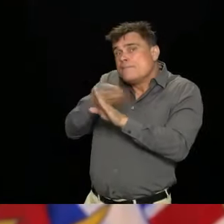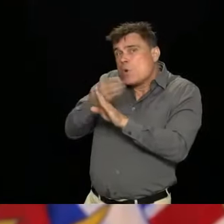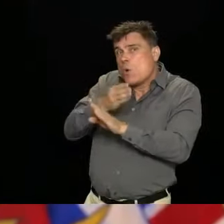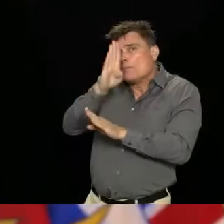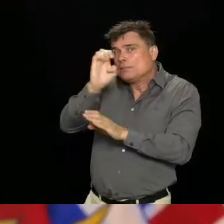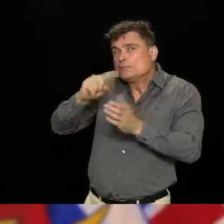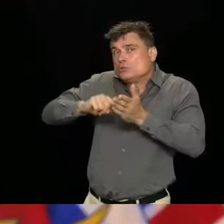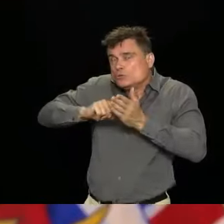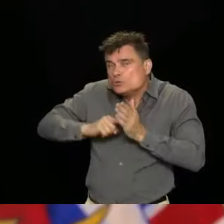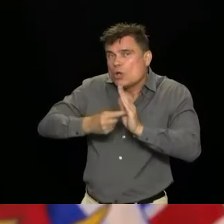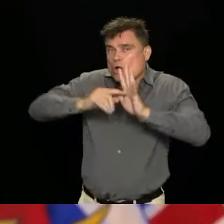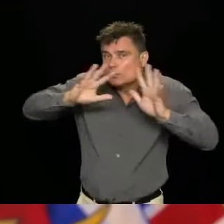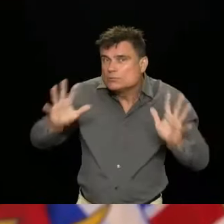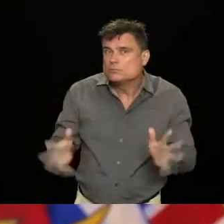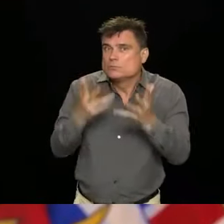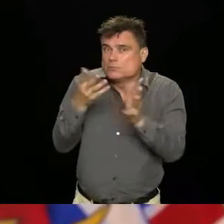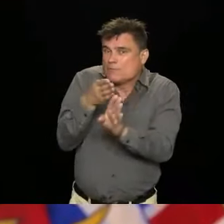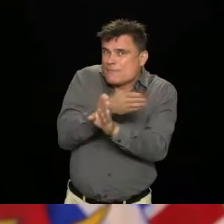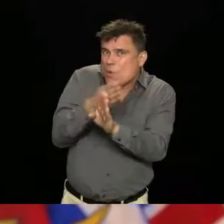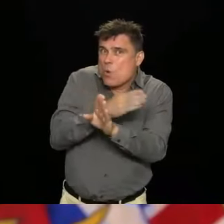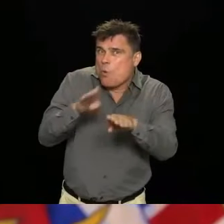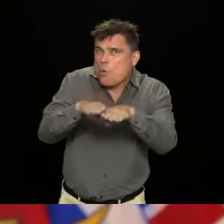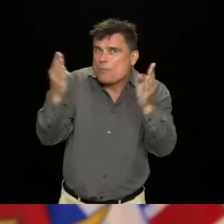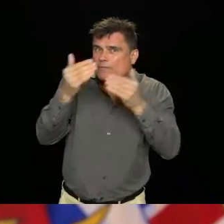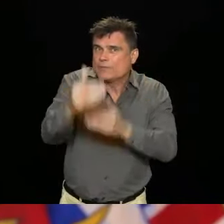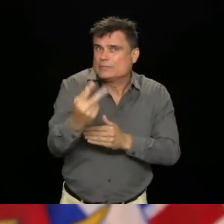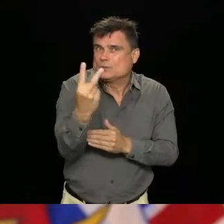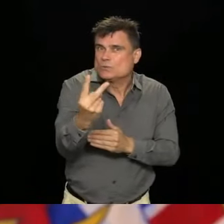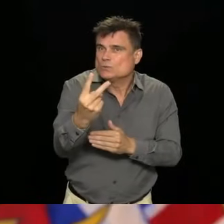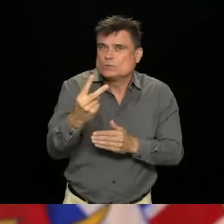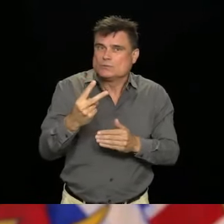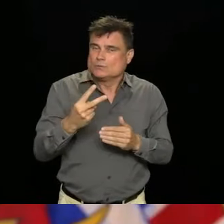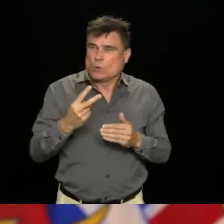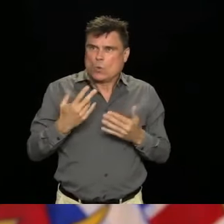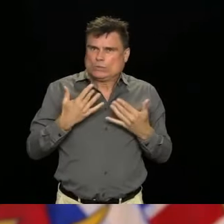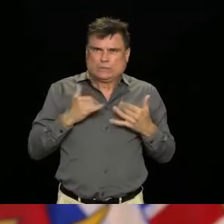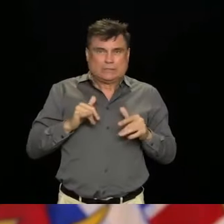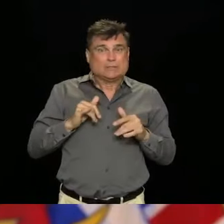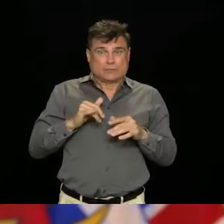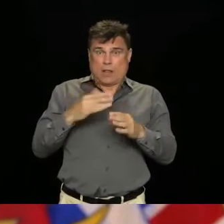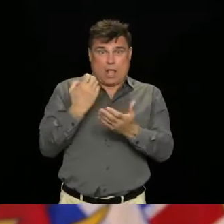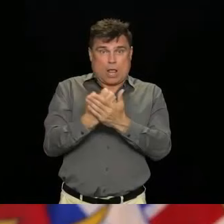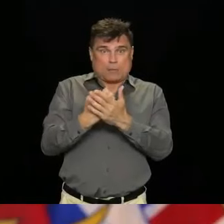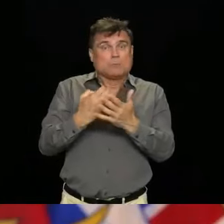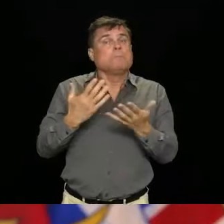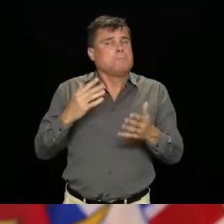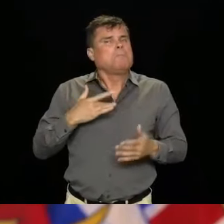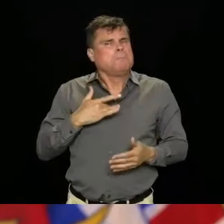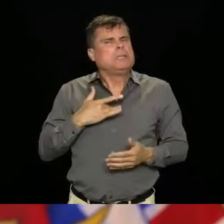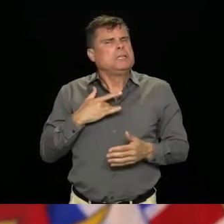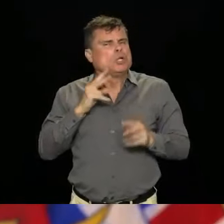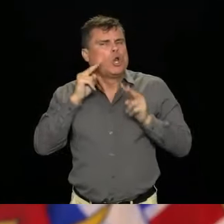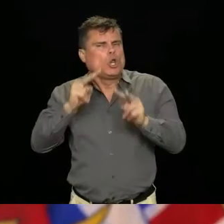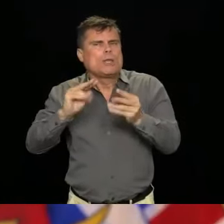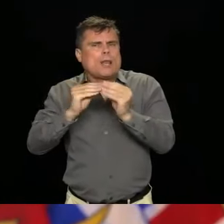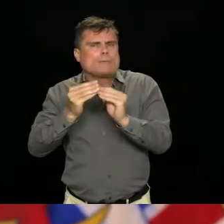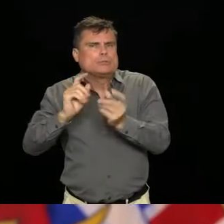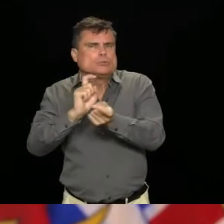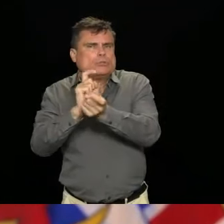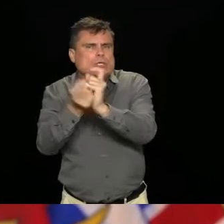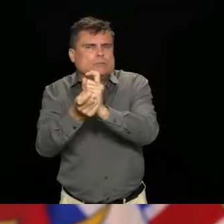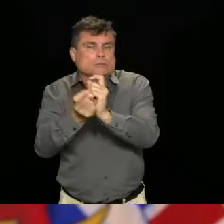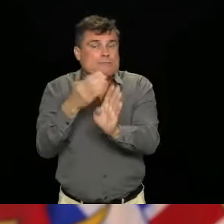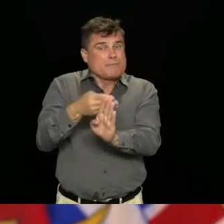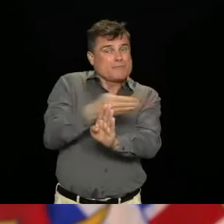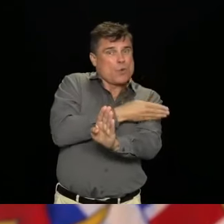saying all along, we really need to watch the trend. I think we see some glimmers of hope in this trend when you see the number of jobs that